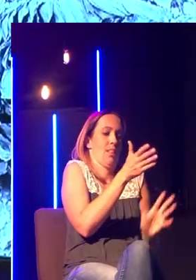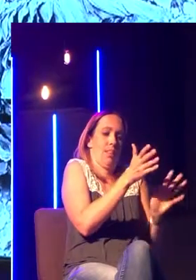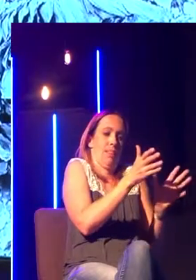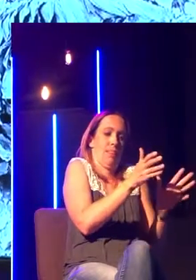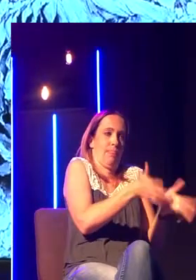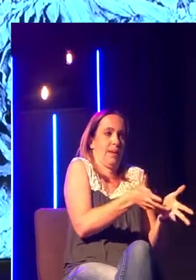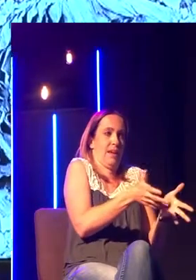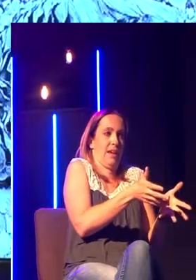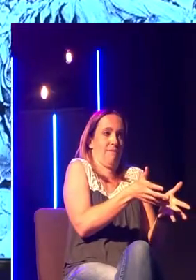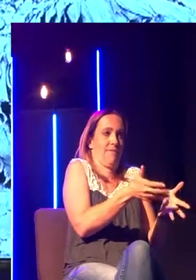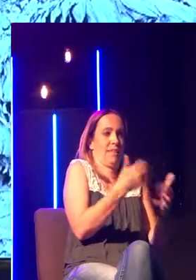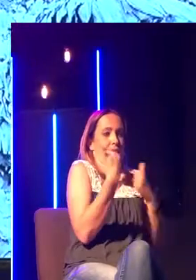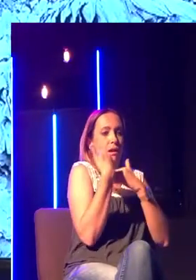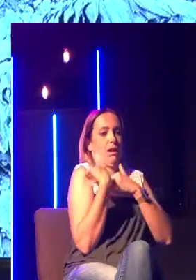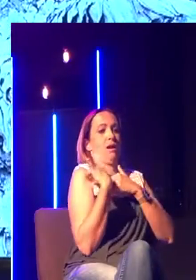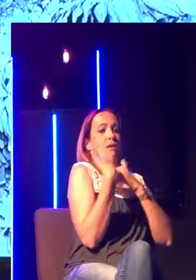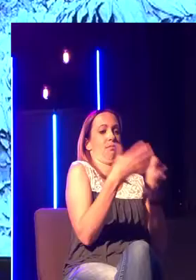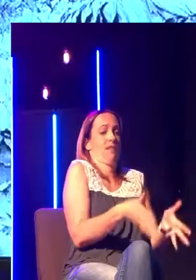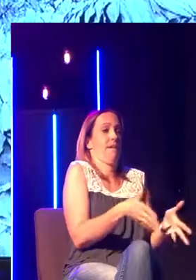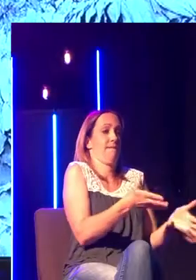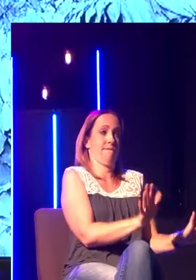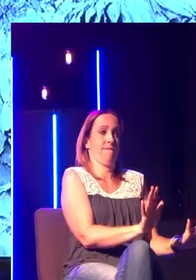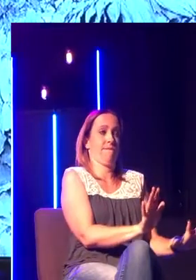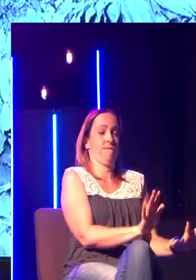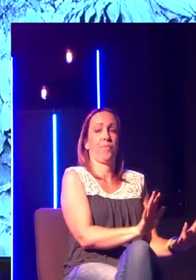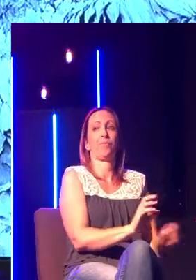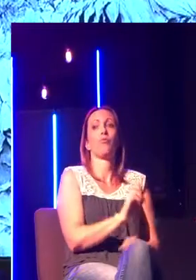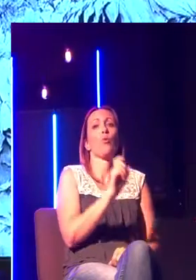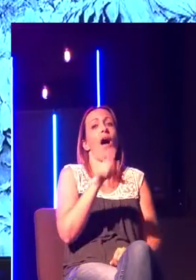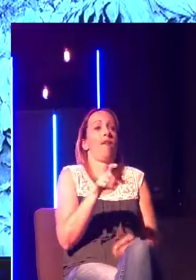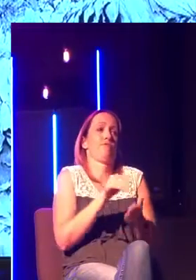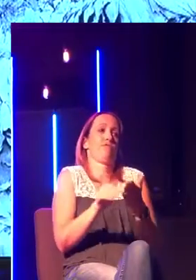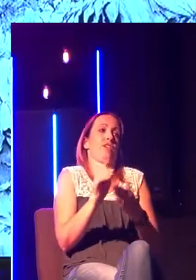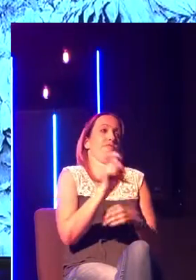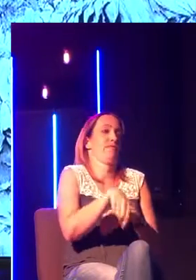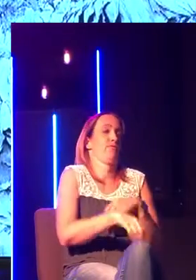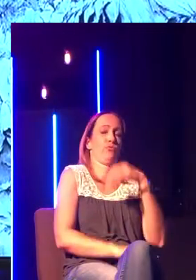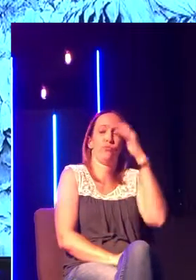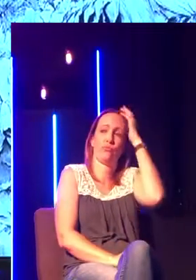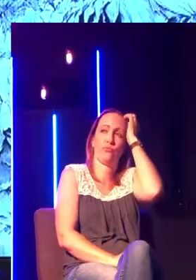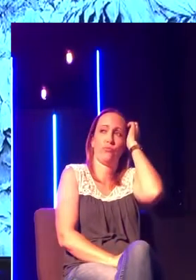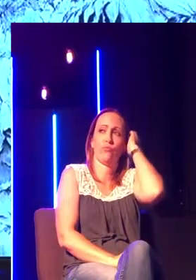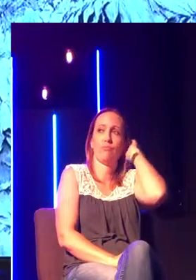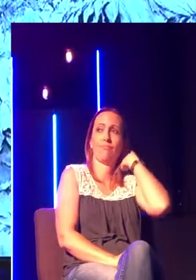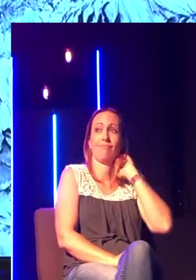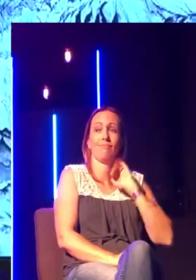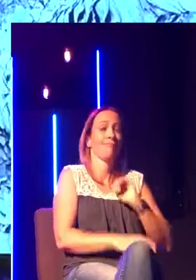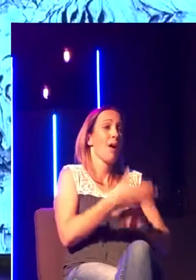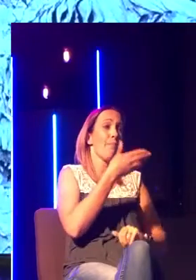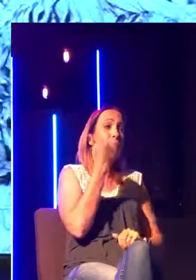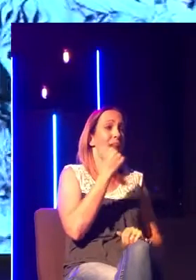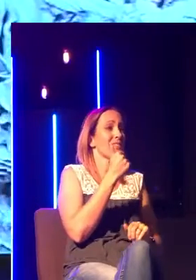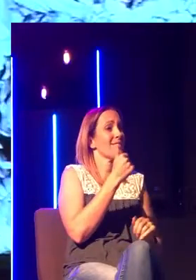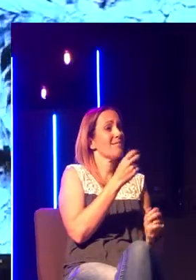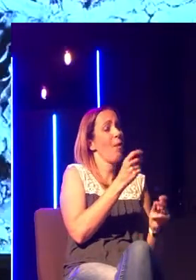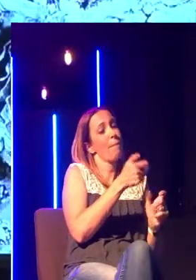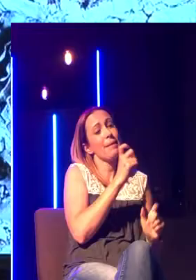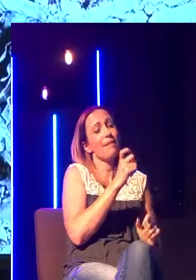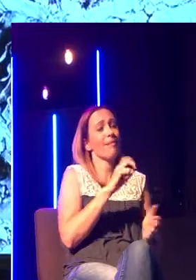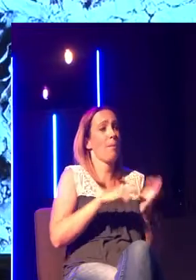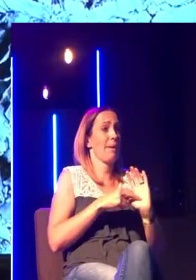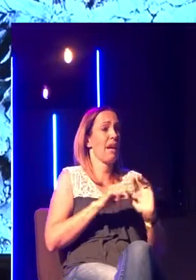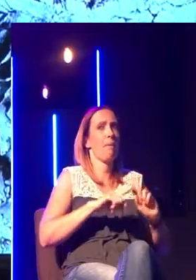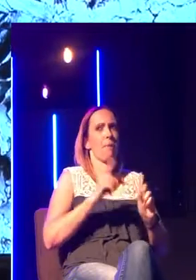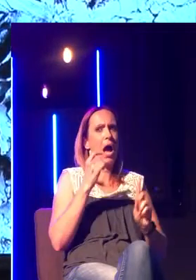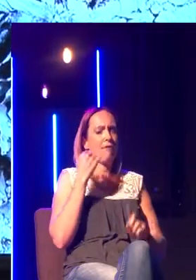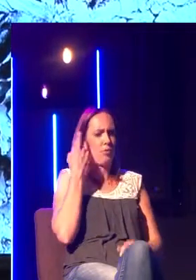this baggage behind. We have to forgive. It's best to forgive immediately and to mean it. But if you begin